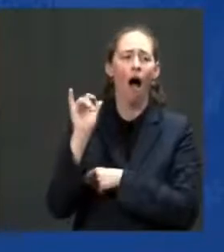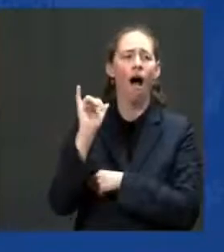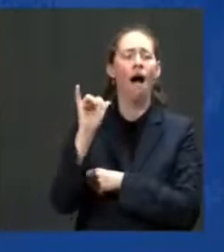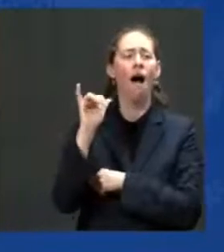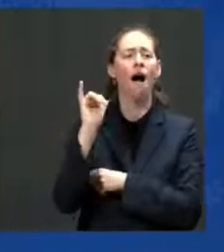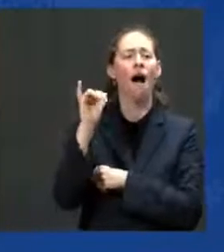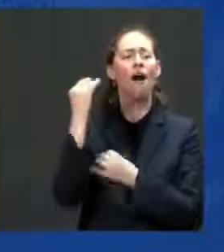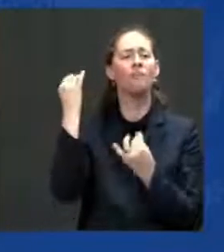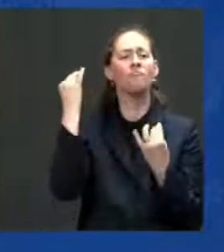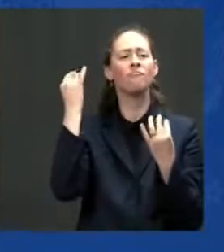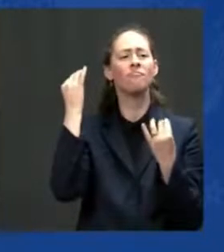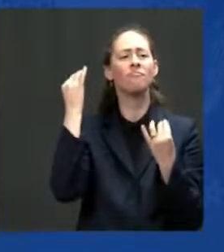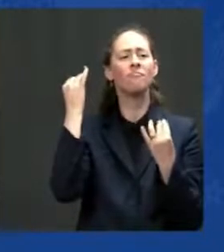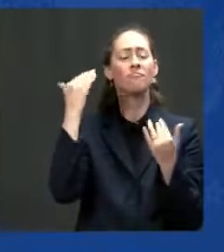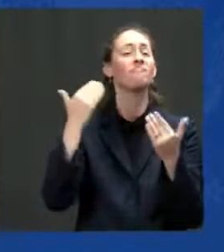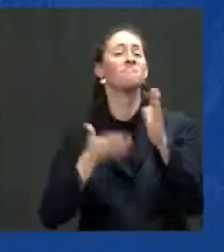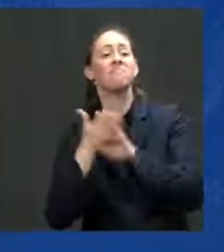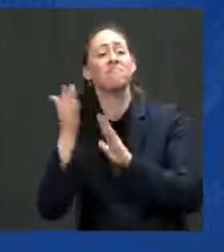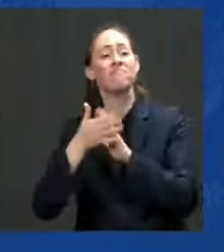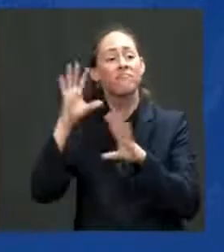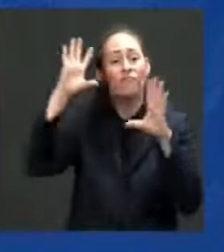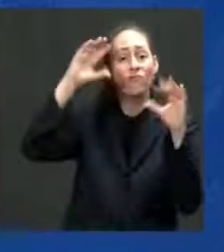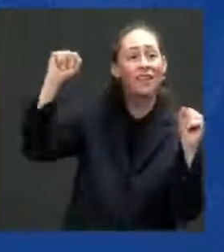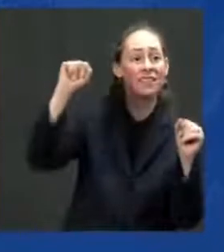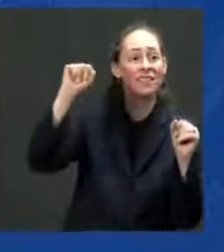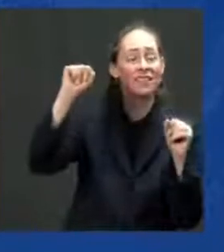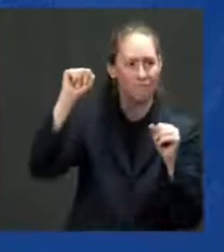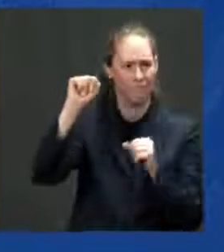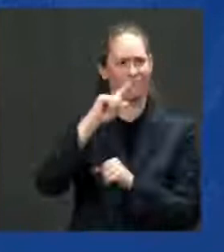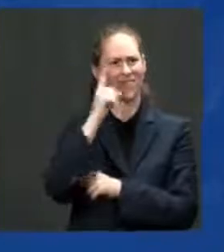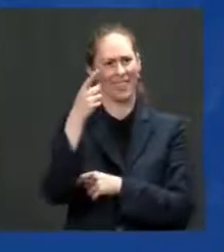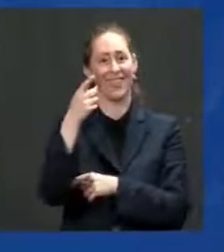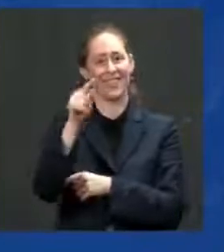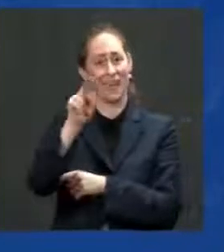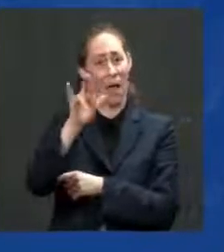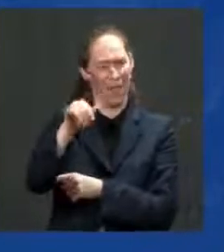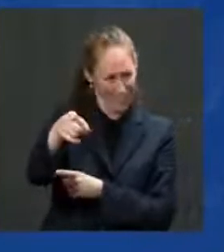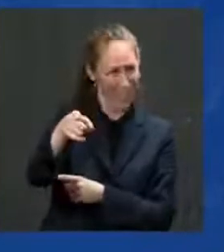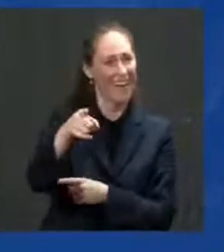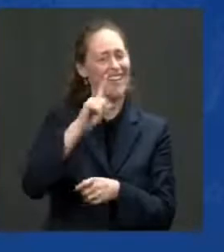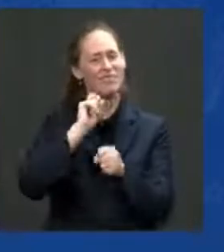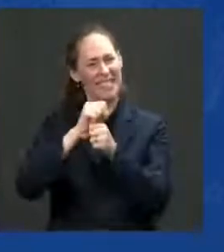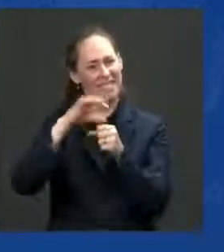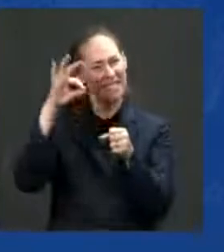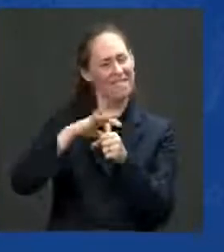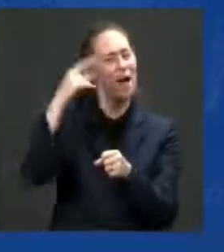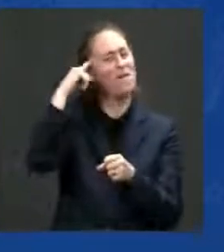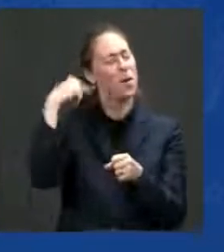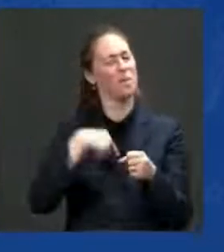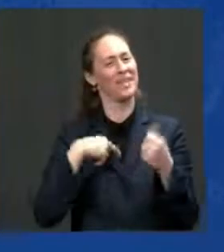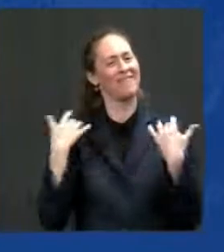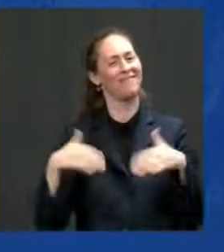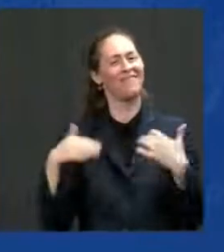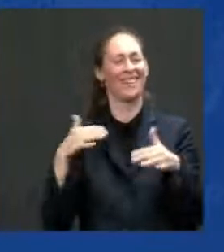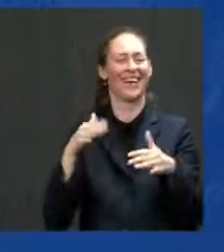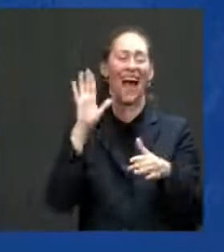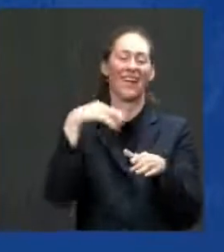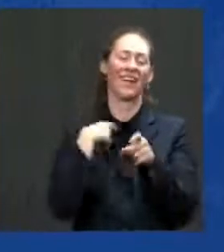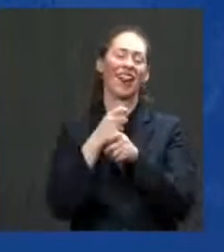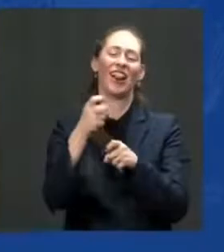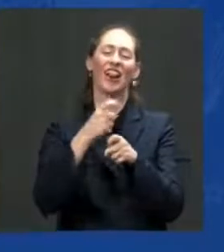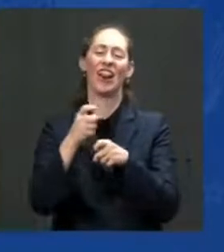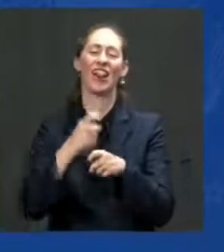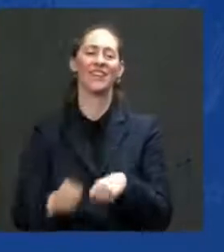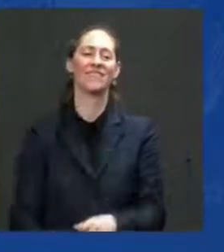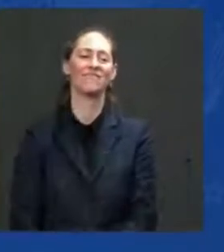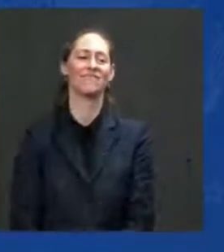I'd get to be elected president. I would have been an All-American. I could have been big. I could have been big. But all kidding aside, you guys did